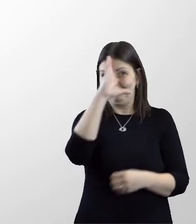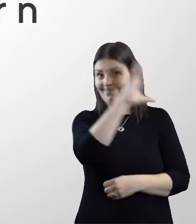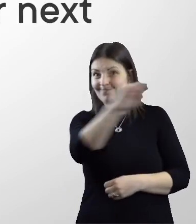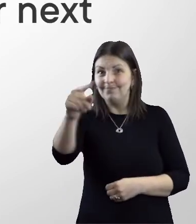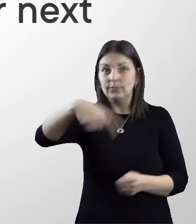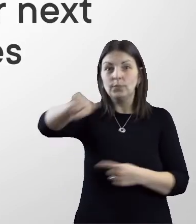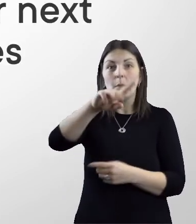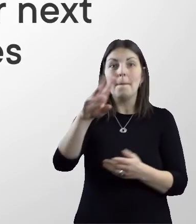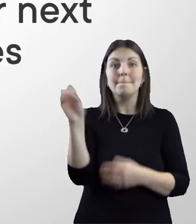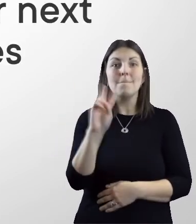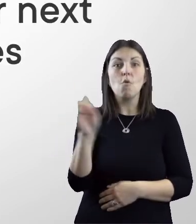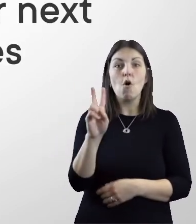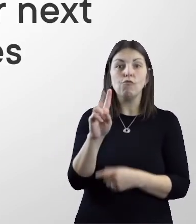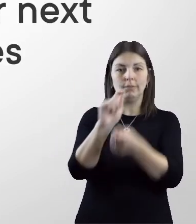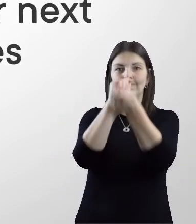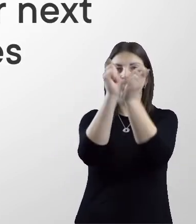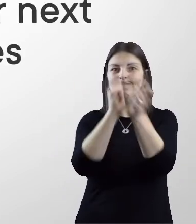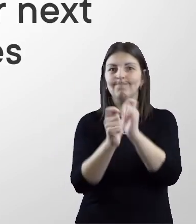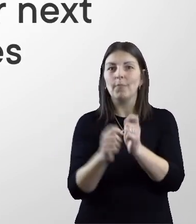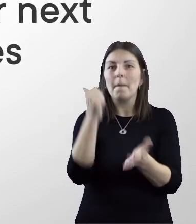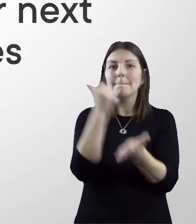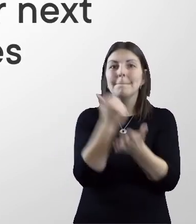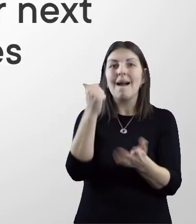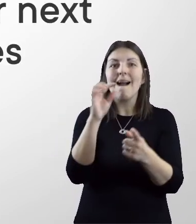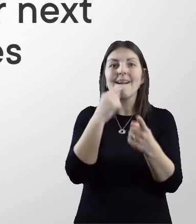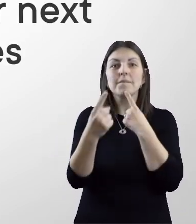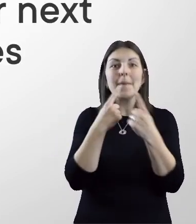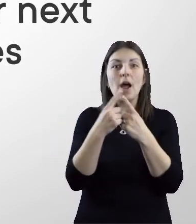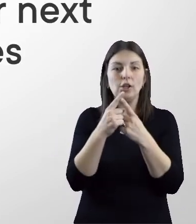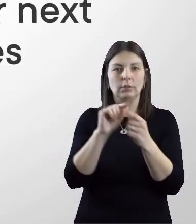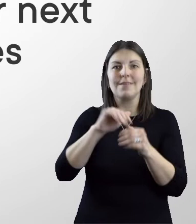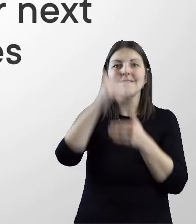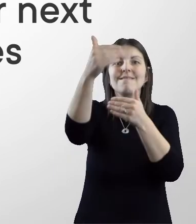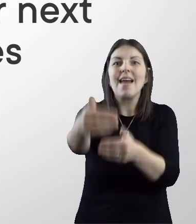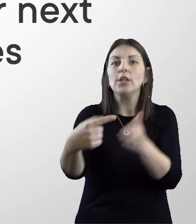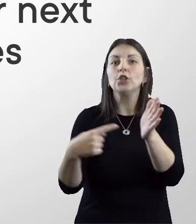They requested that parents change the school bank details for next term's fees.